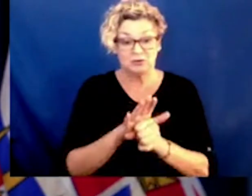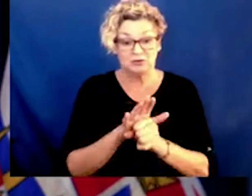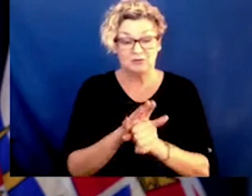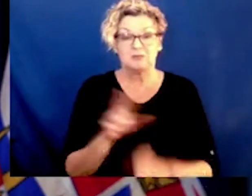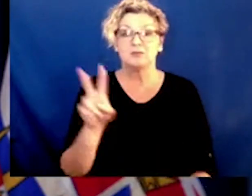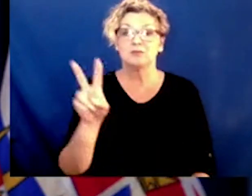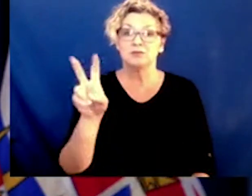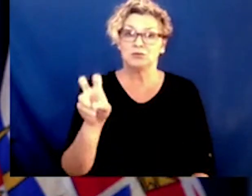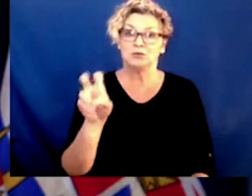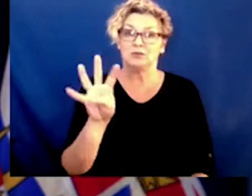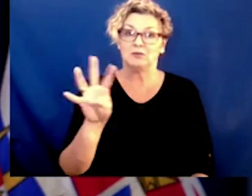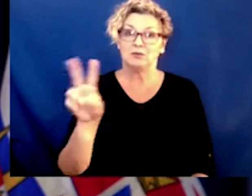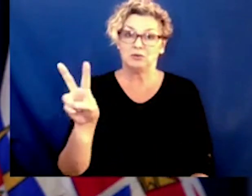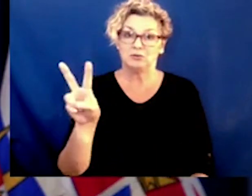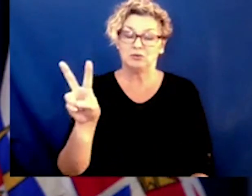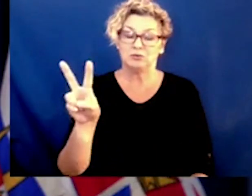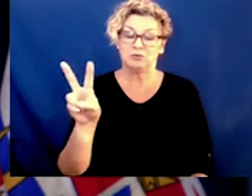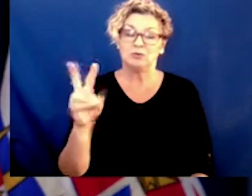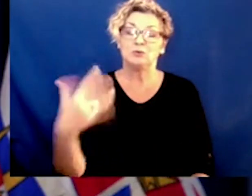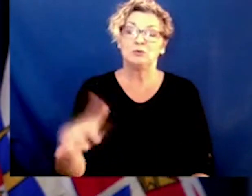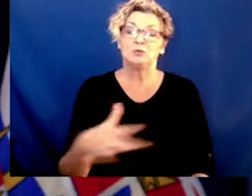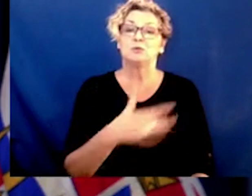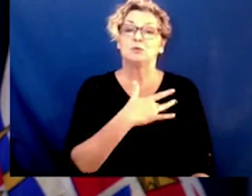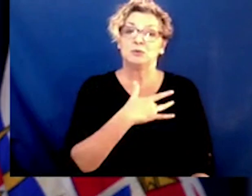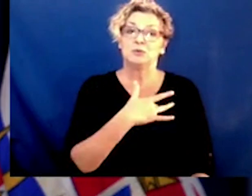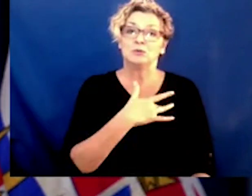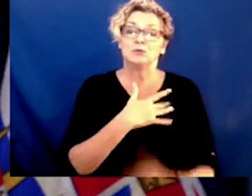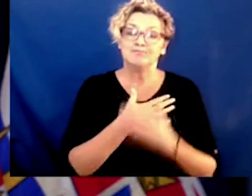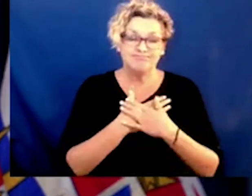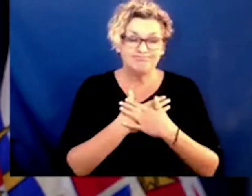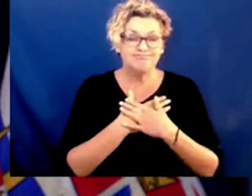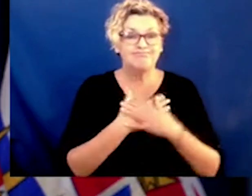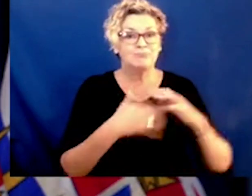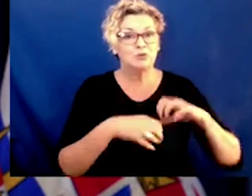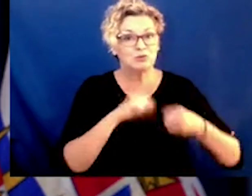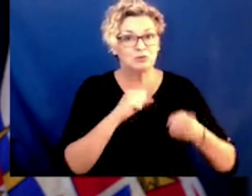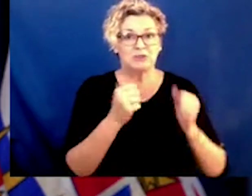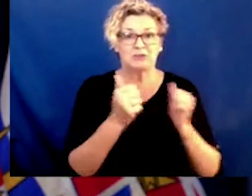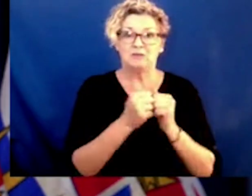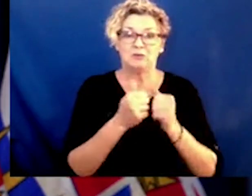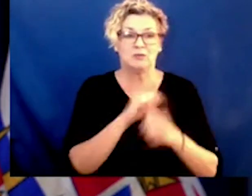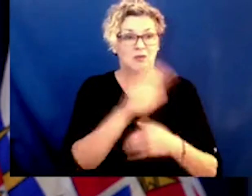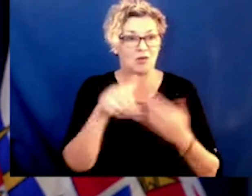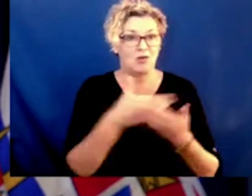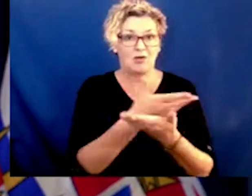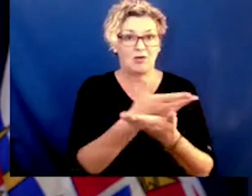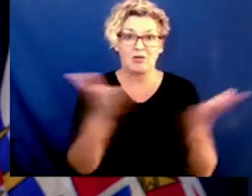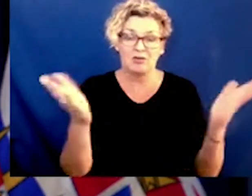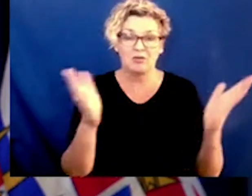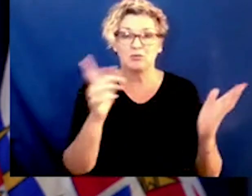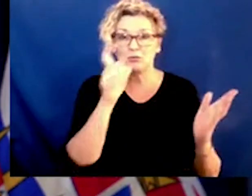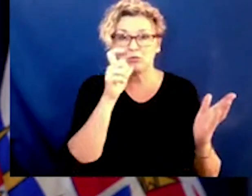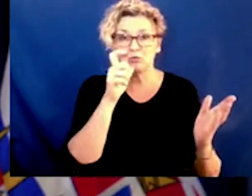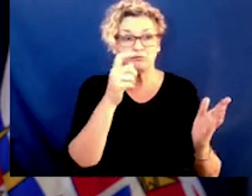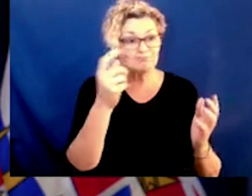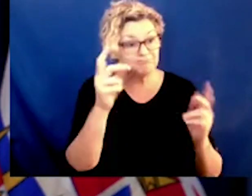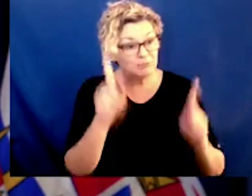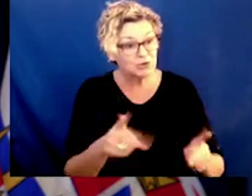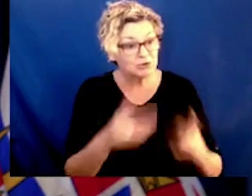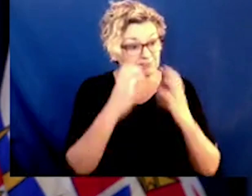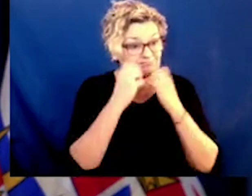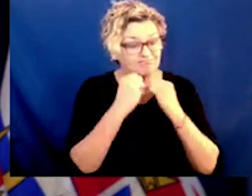And again, these tragedies are compounded by the fact that we still cannot mourn in our ways that we usually